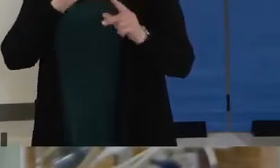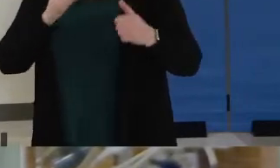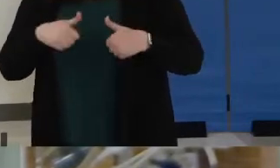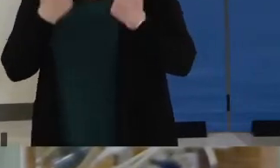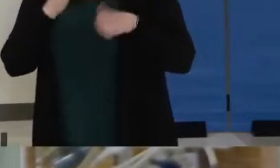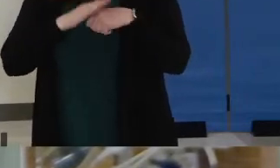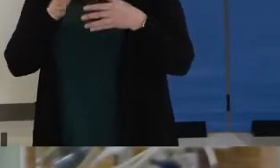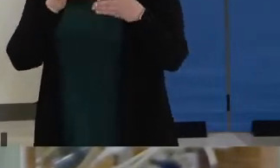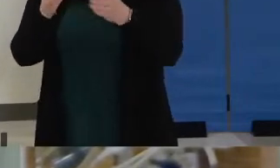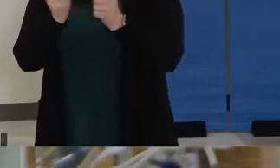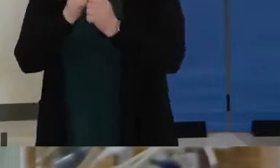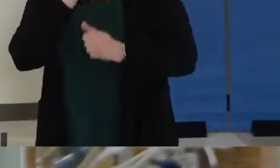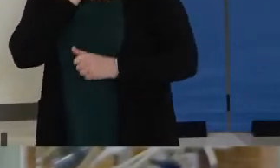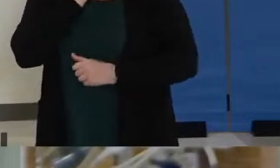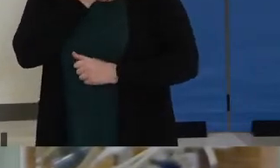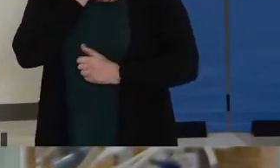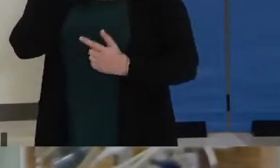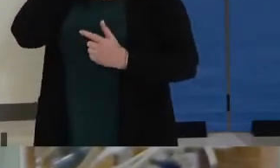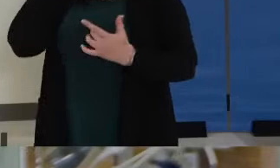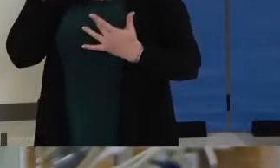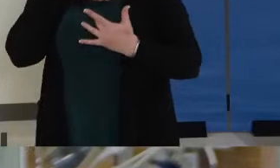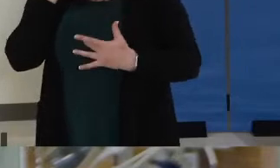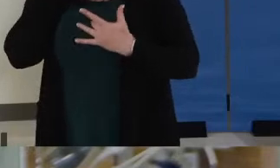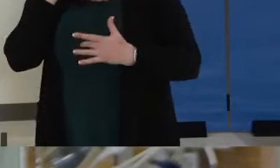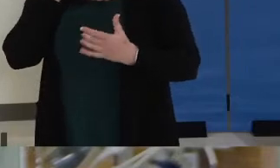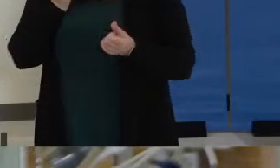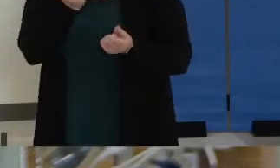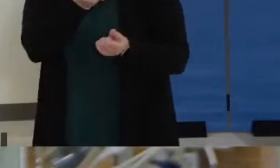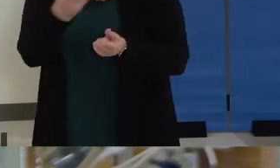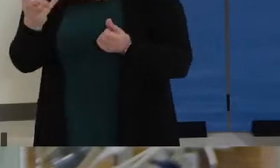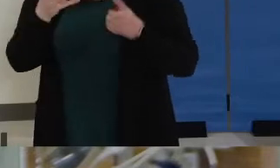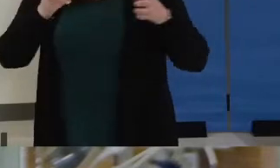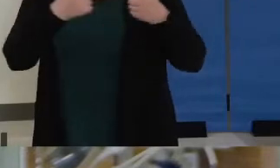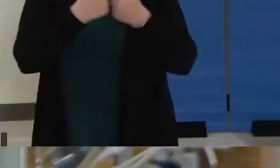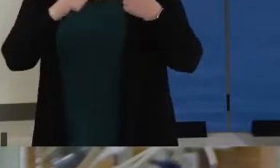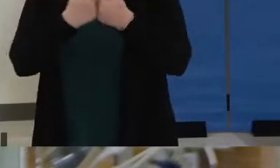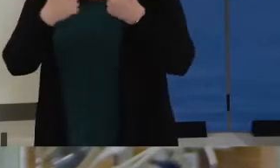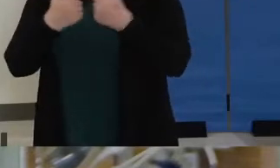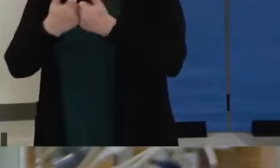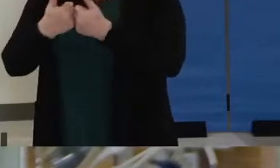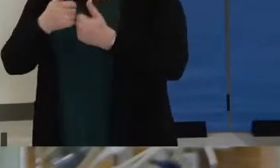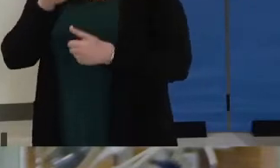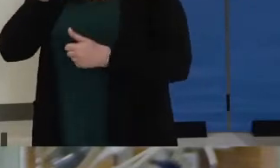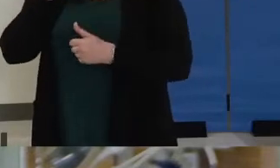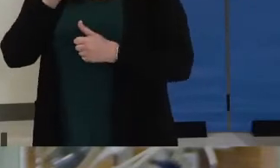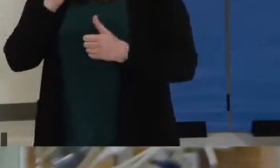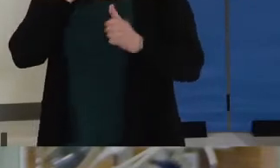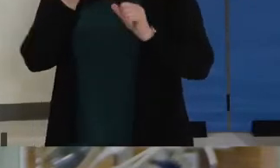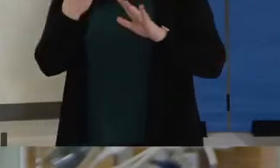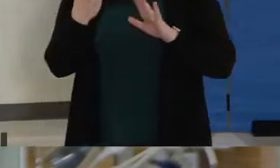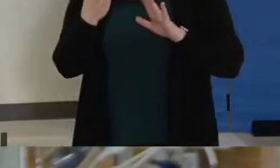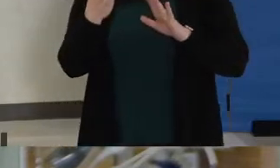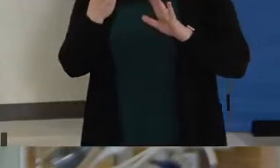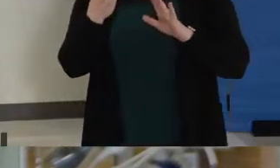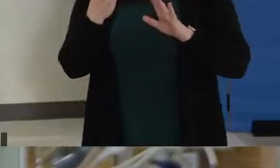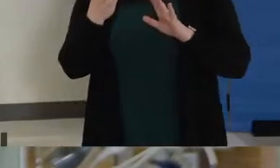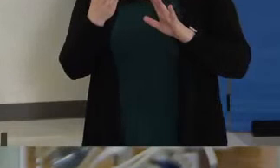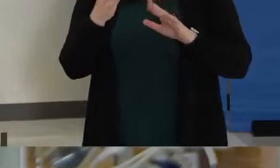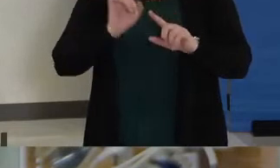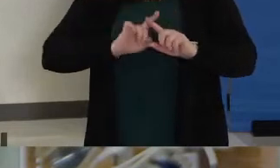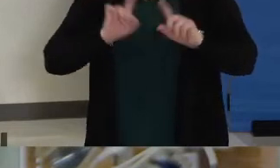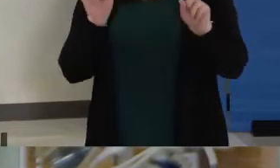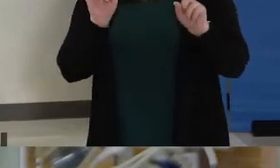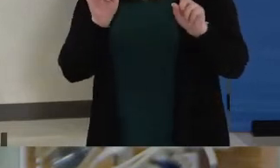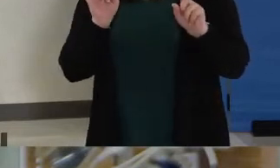severe mental illness have a number of challenges that need to be addressed. But